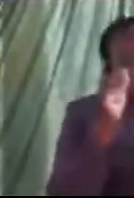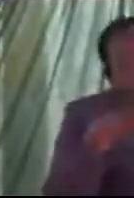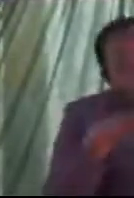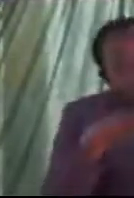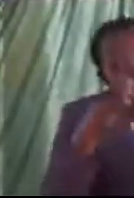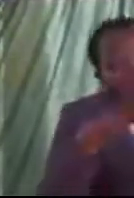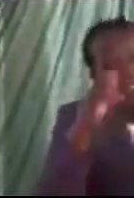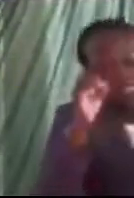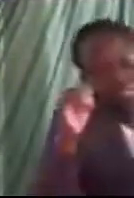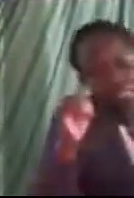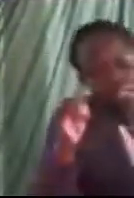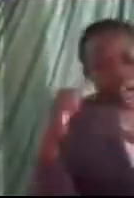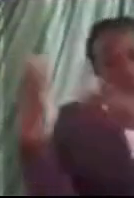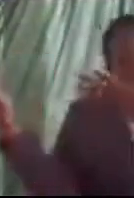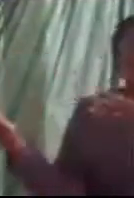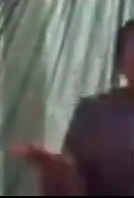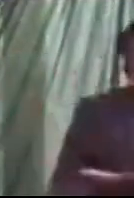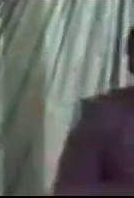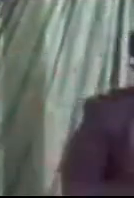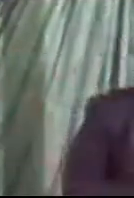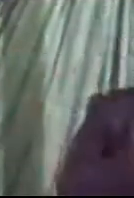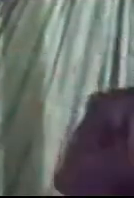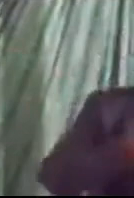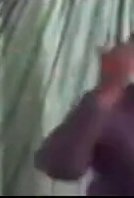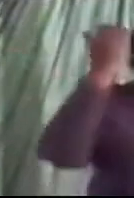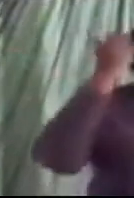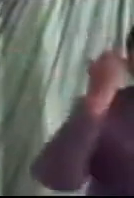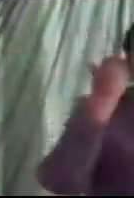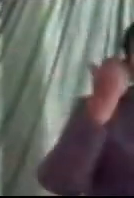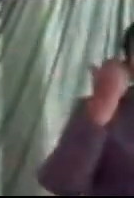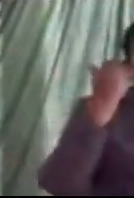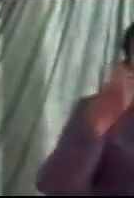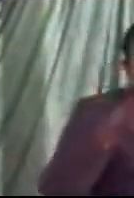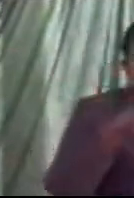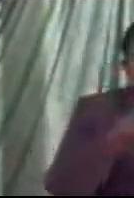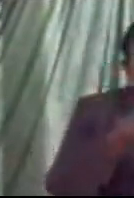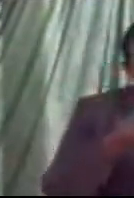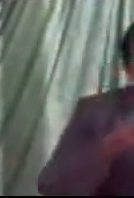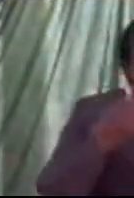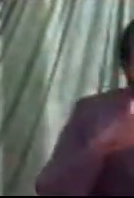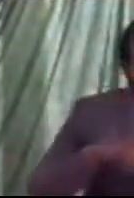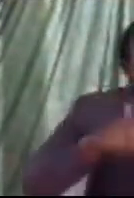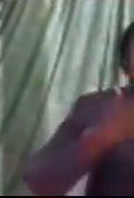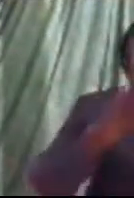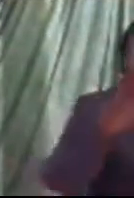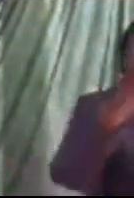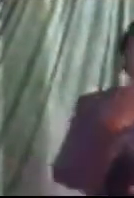brought to court and the trial began. They were not given bail, correct?